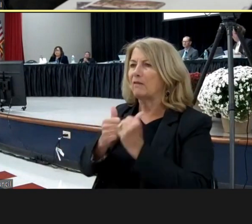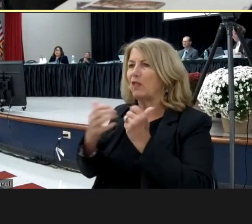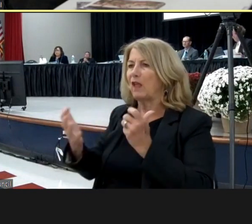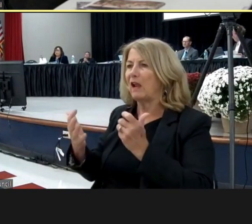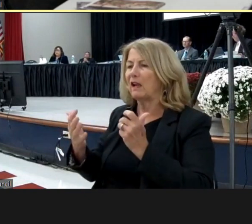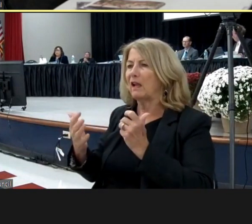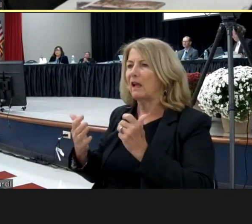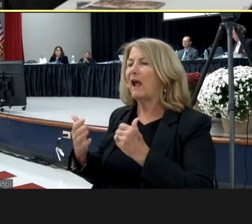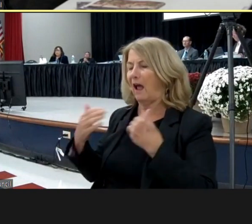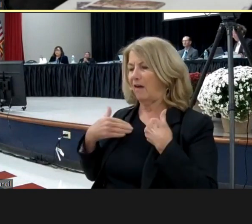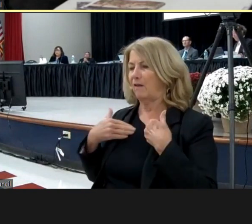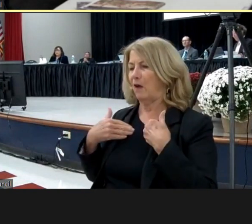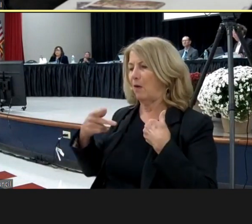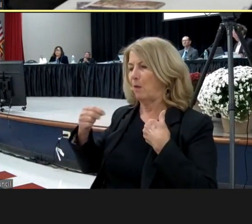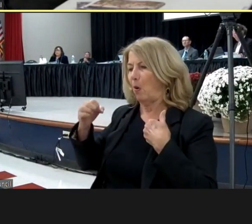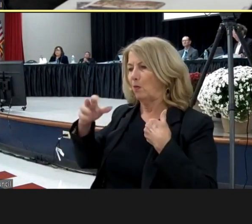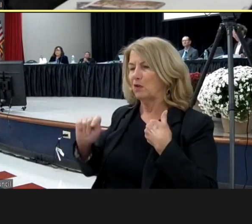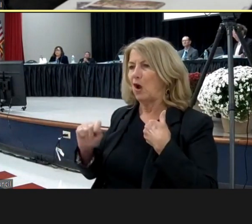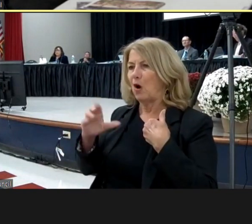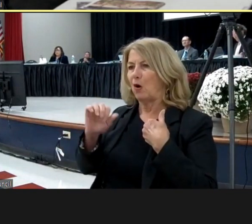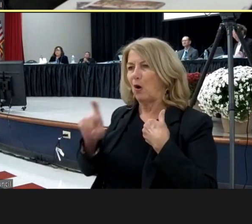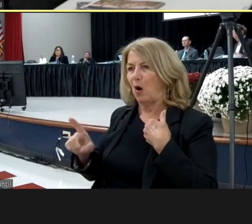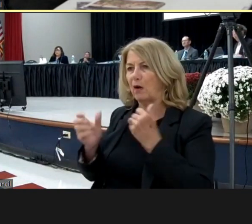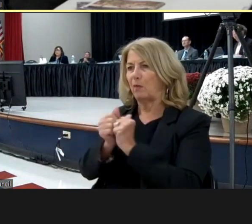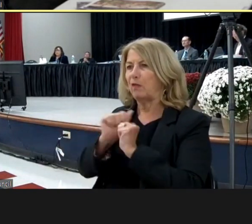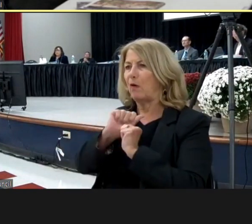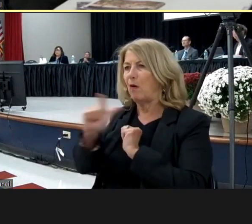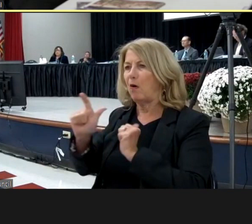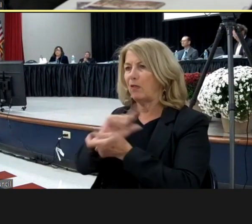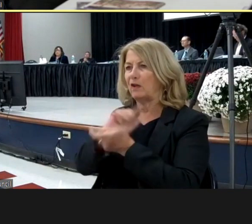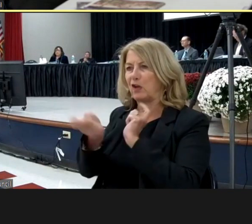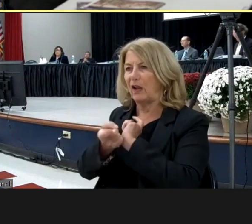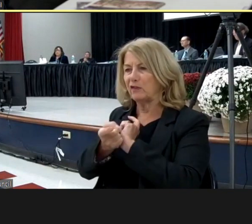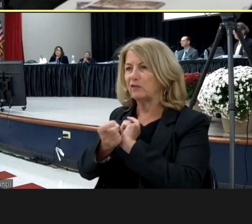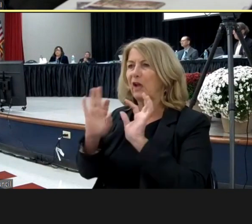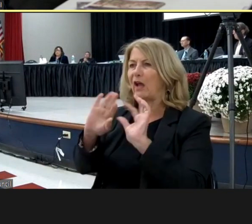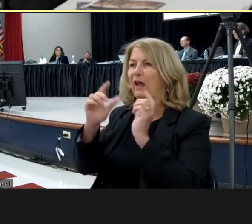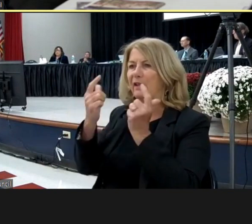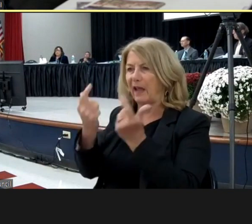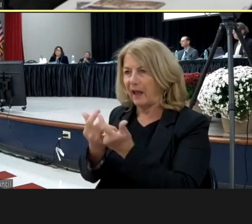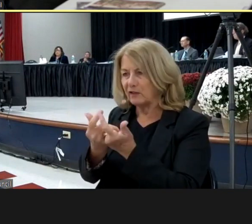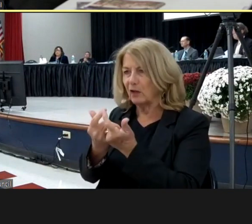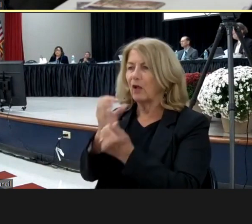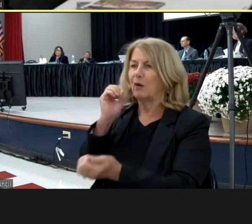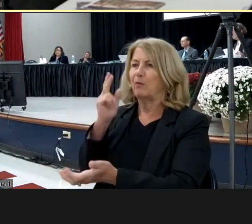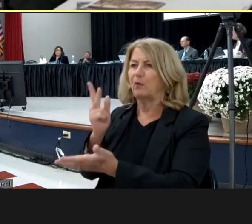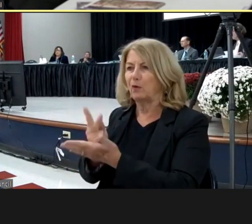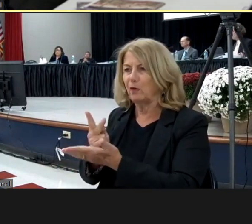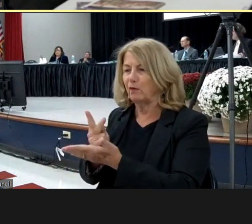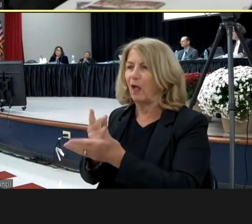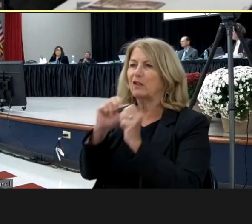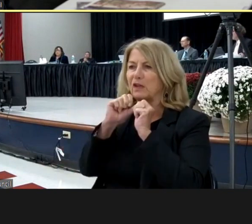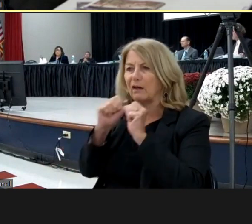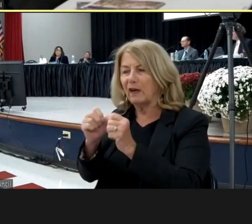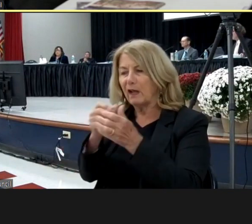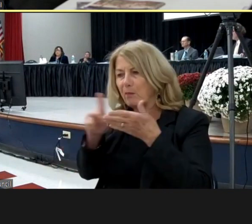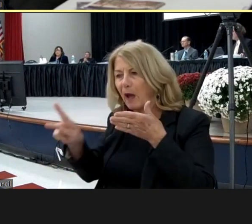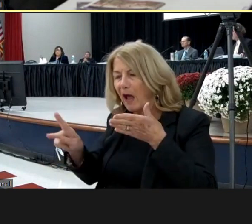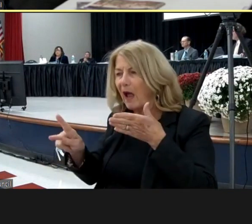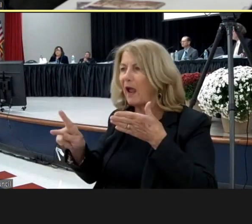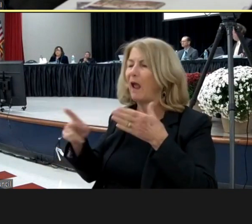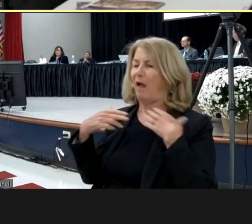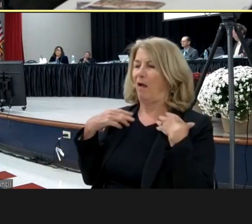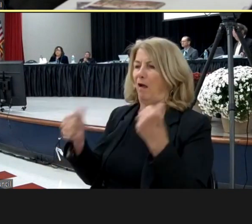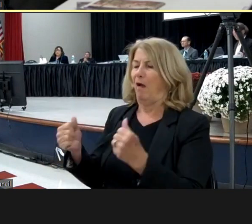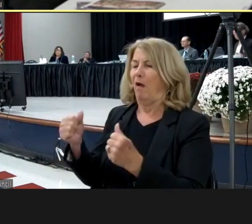little postcard with all the changes that the council approved related to longevity pay and compensation and health benefits, so that